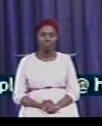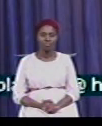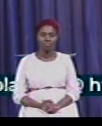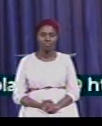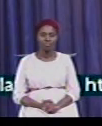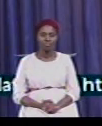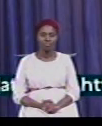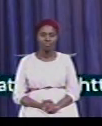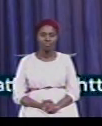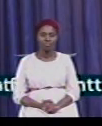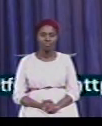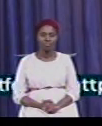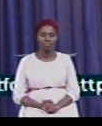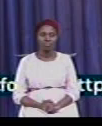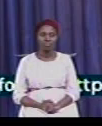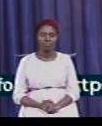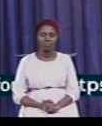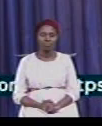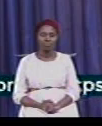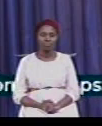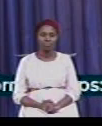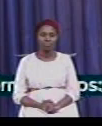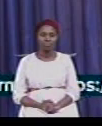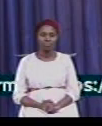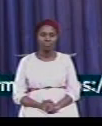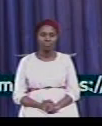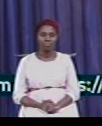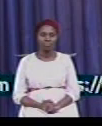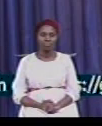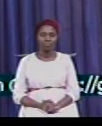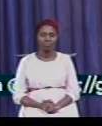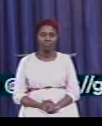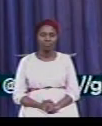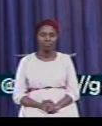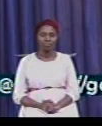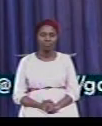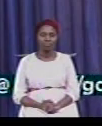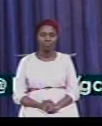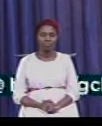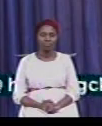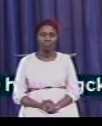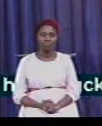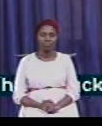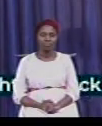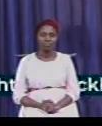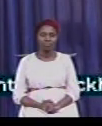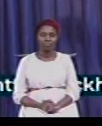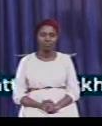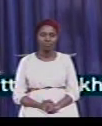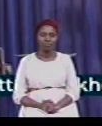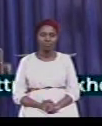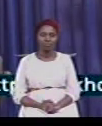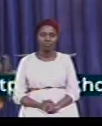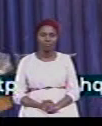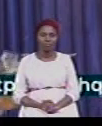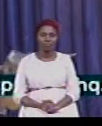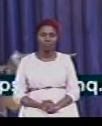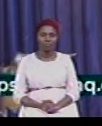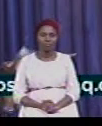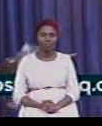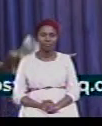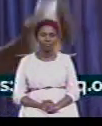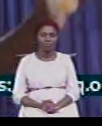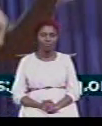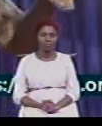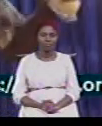bru madwe na me ntia sido na metum hu de ye wadze nyankopon ehiraye no wei na me kan hye nyankopon enyim nyam